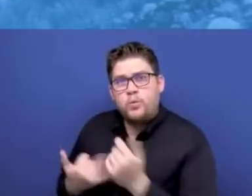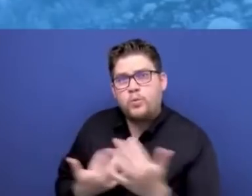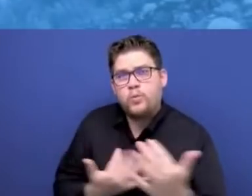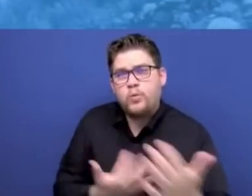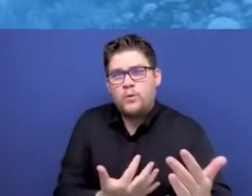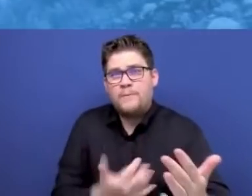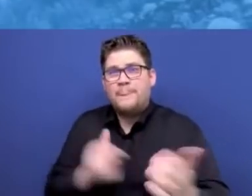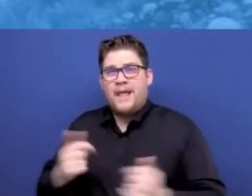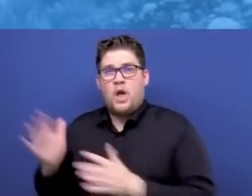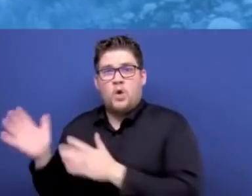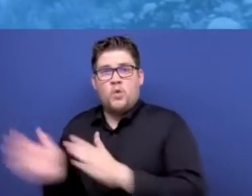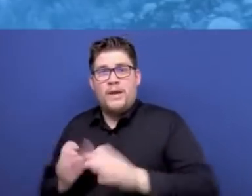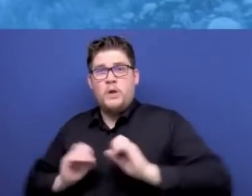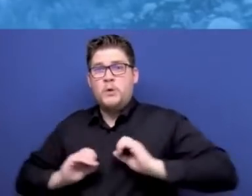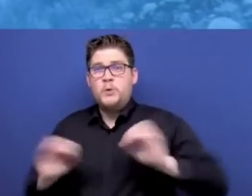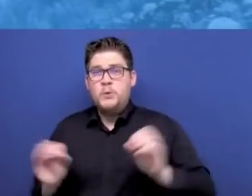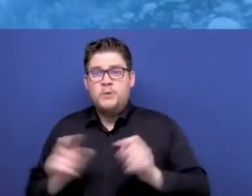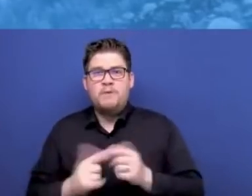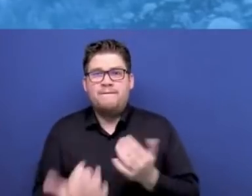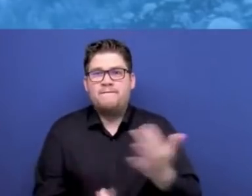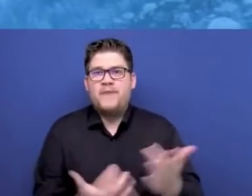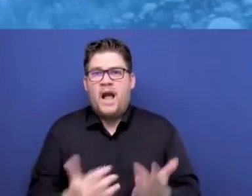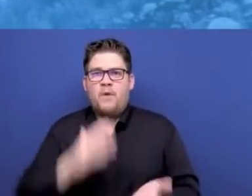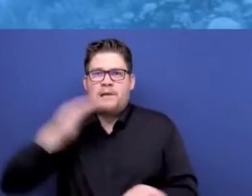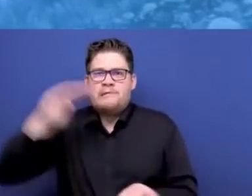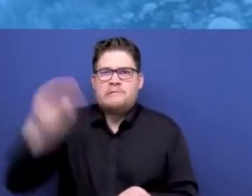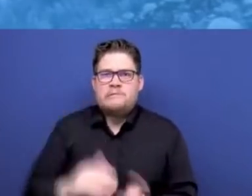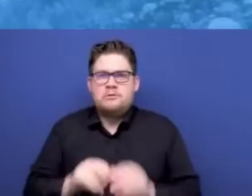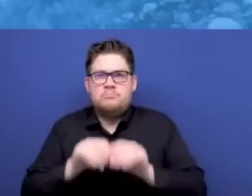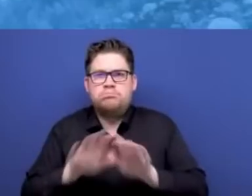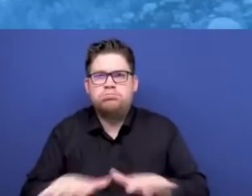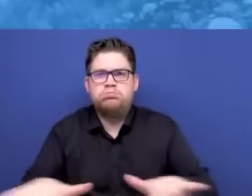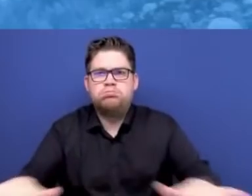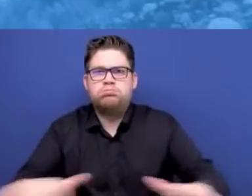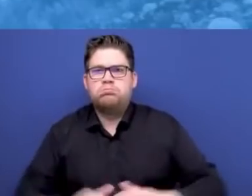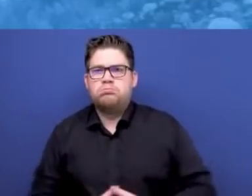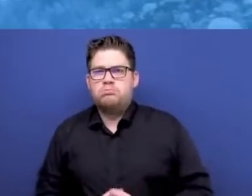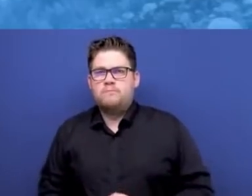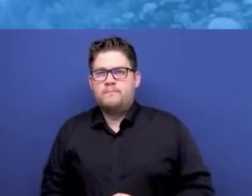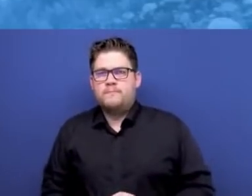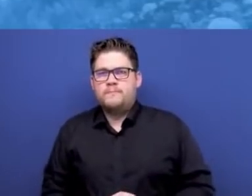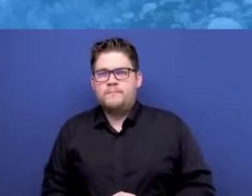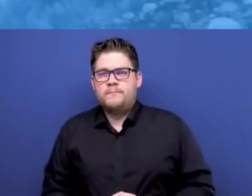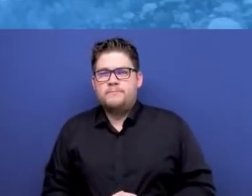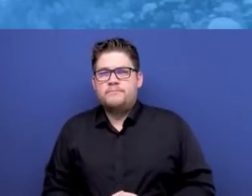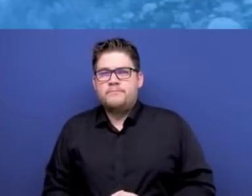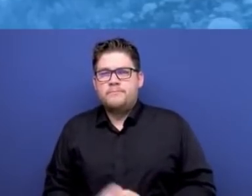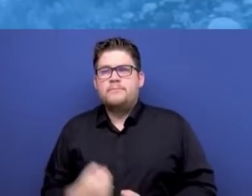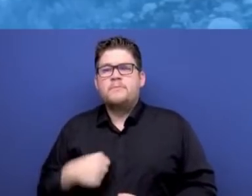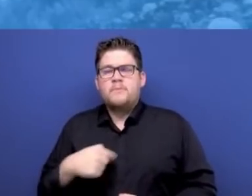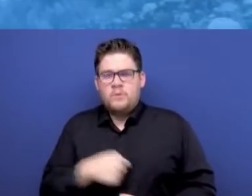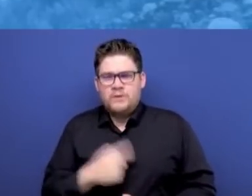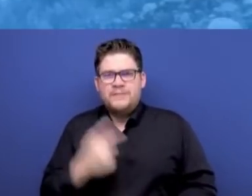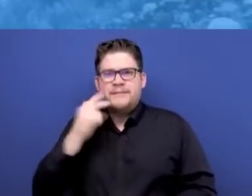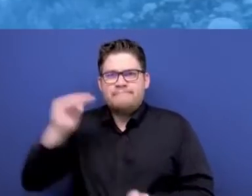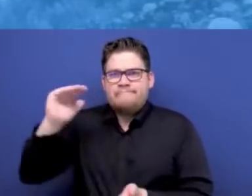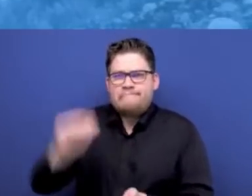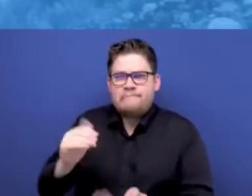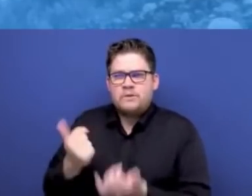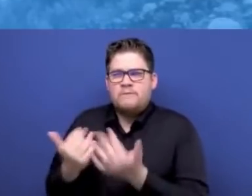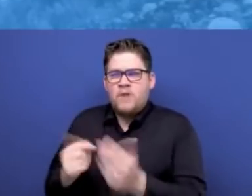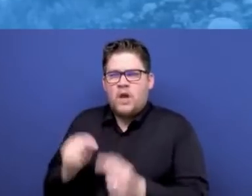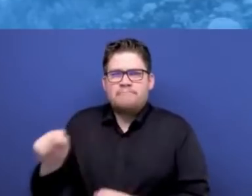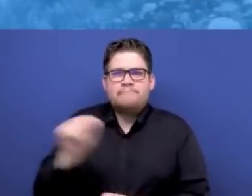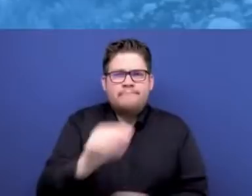We've also seen a slight decline in the total number of wildfires burning. Although this stable weather pattern will be helpful for